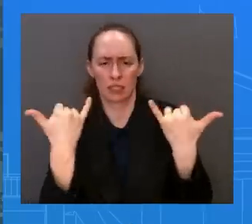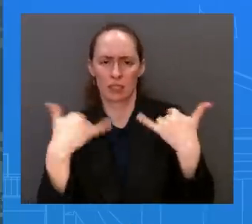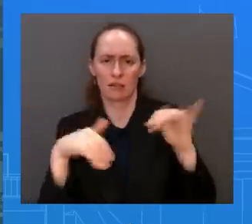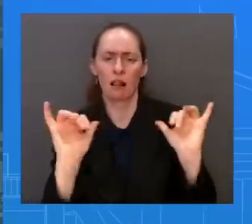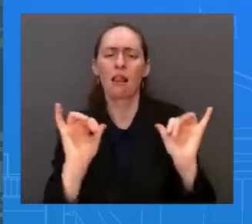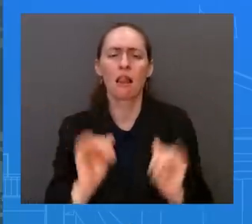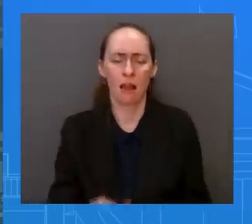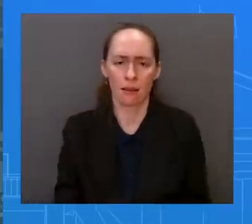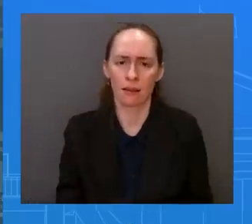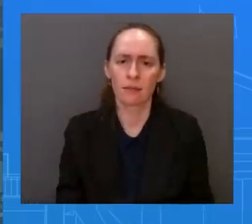like I was mentioned, there was multiple levels